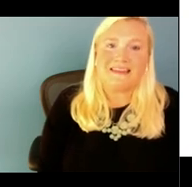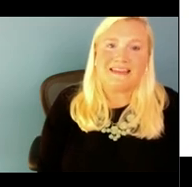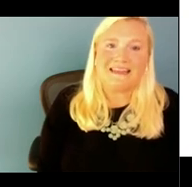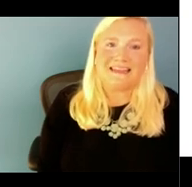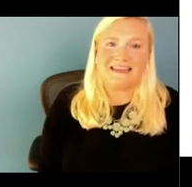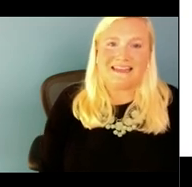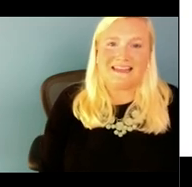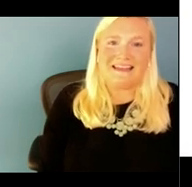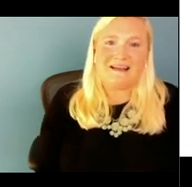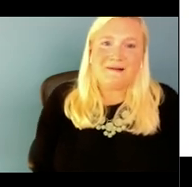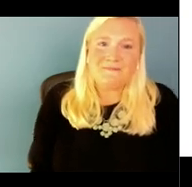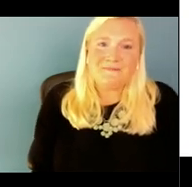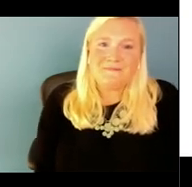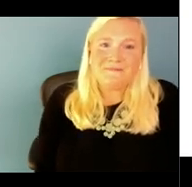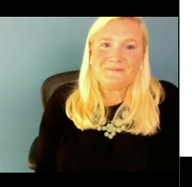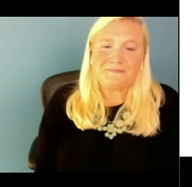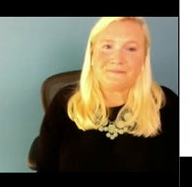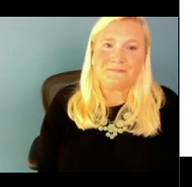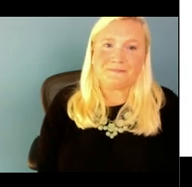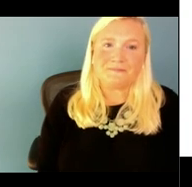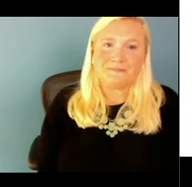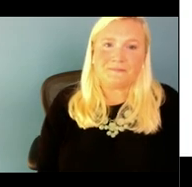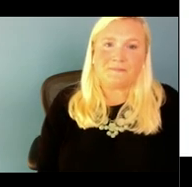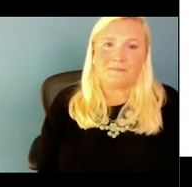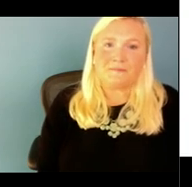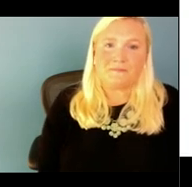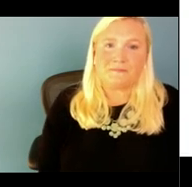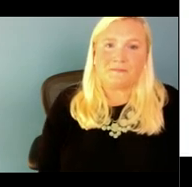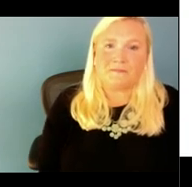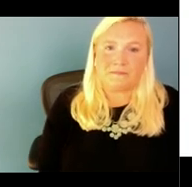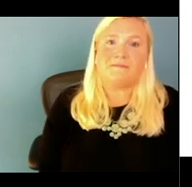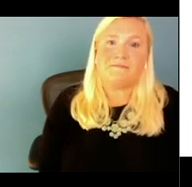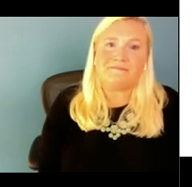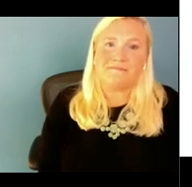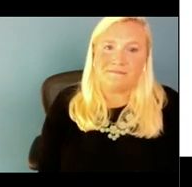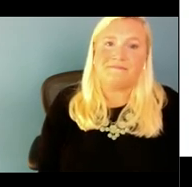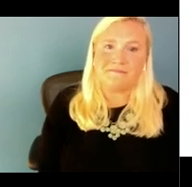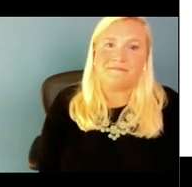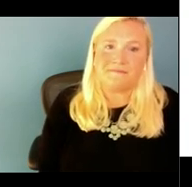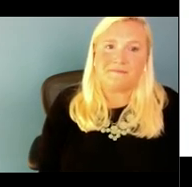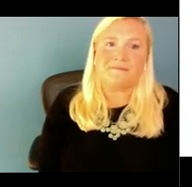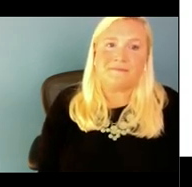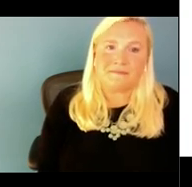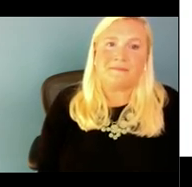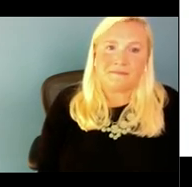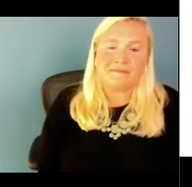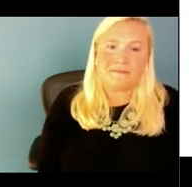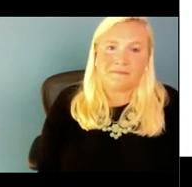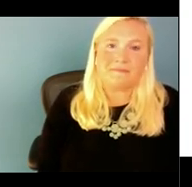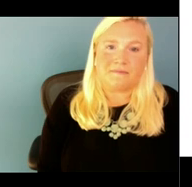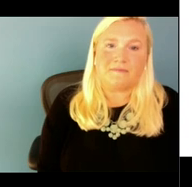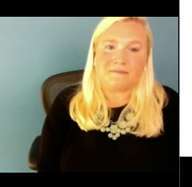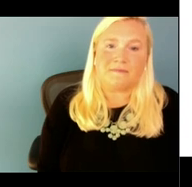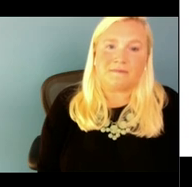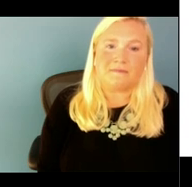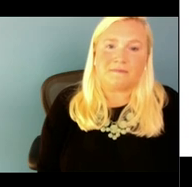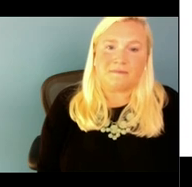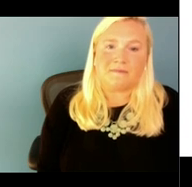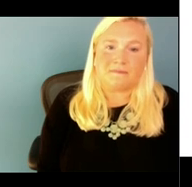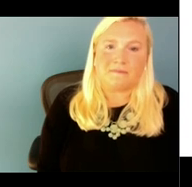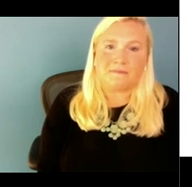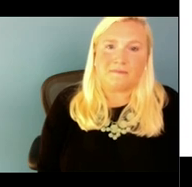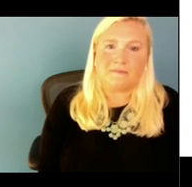Martha said. It was great. Question I would want to ask is, well, what's changed now? Why now? Why is he coming to therapy now? Is